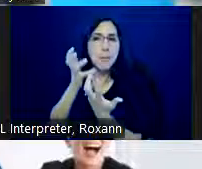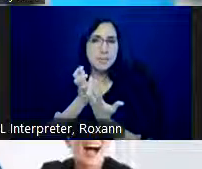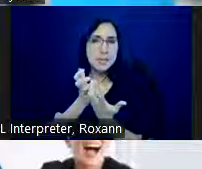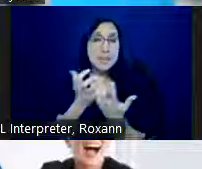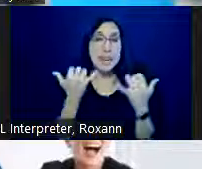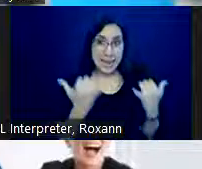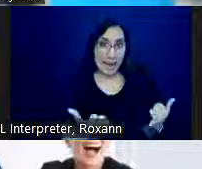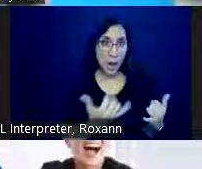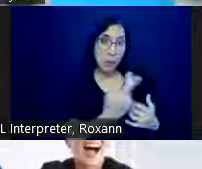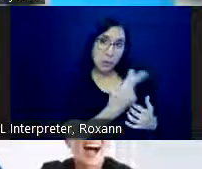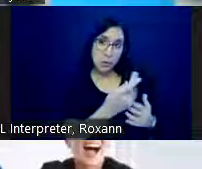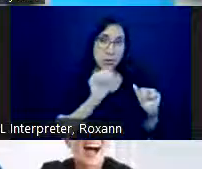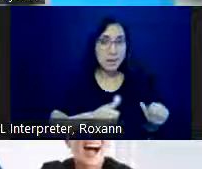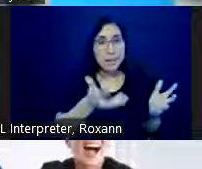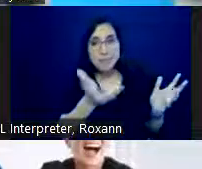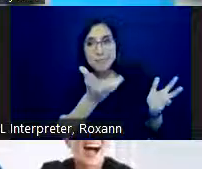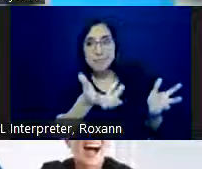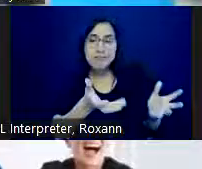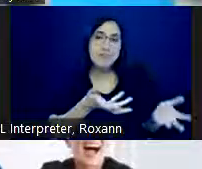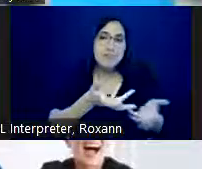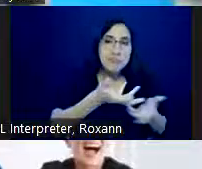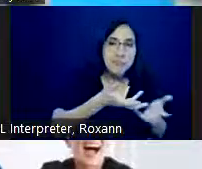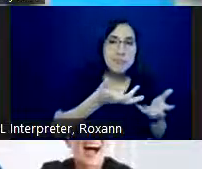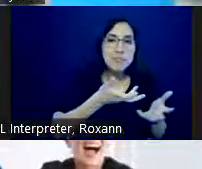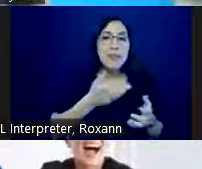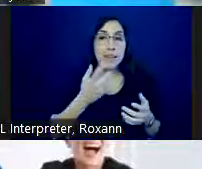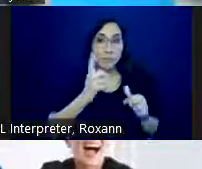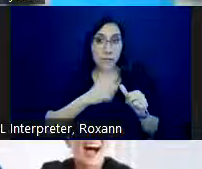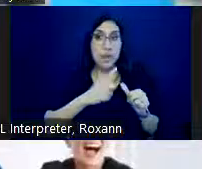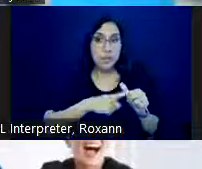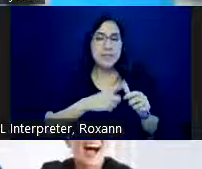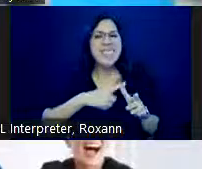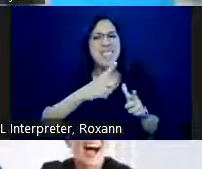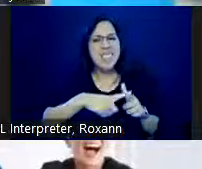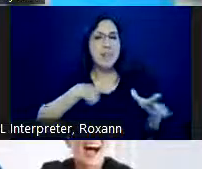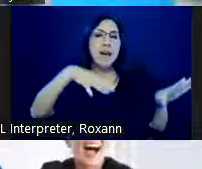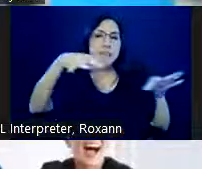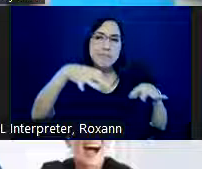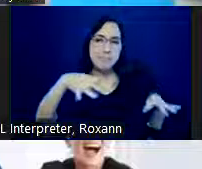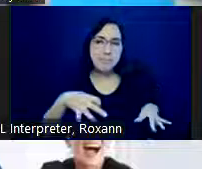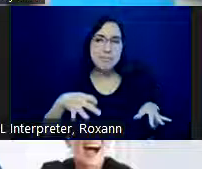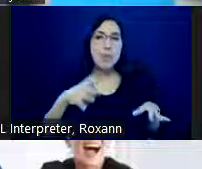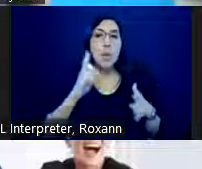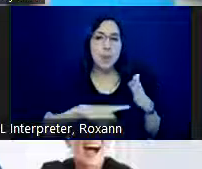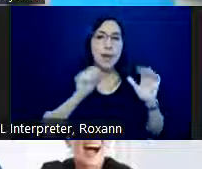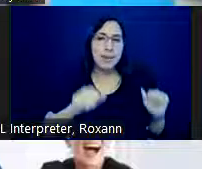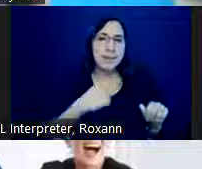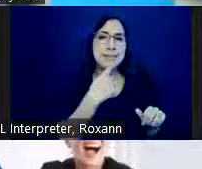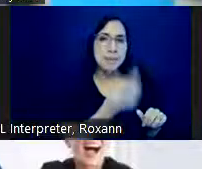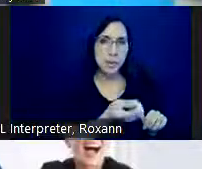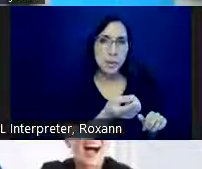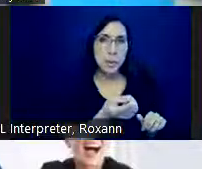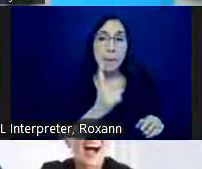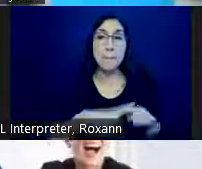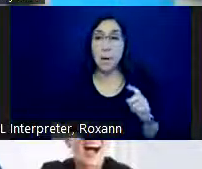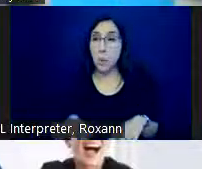conversation first. And then I'll tell you, wow, I can do a lot of this, but this one item, I'm